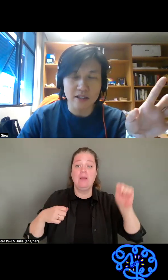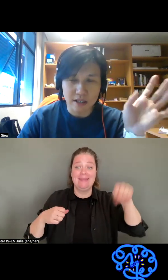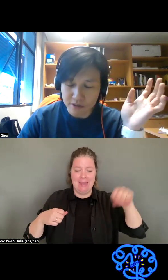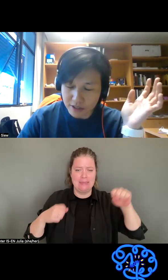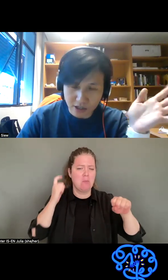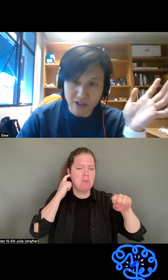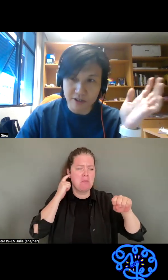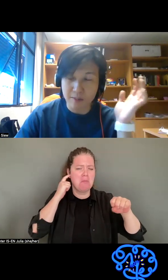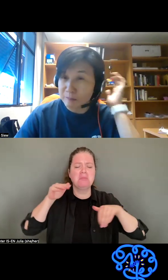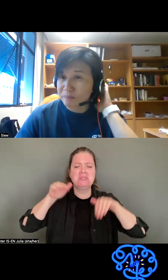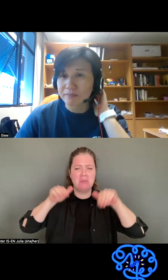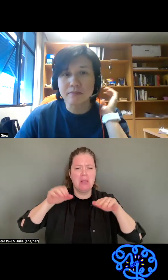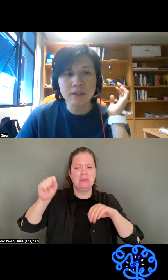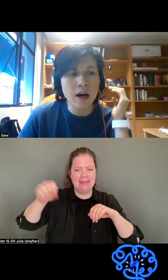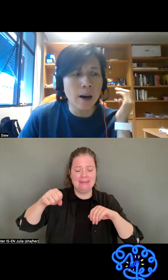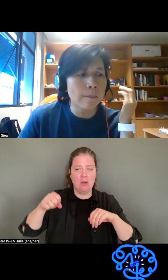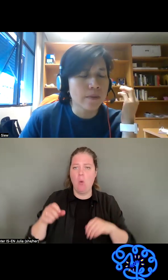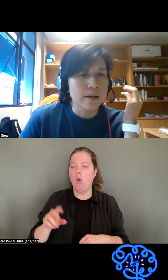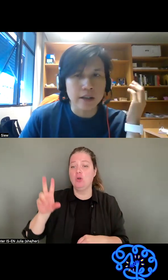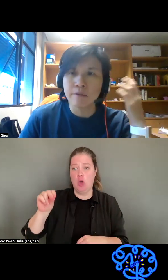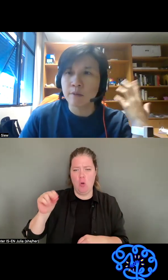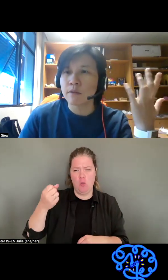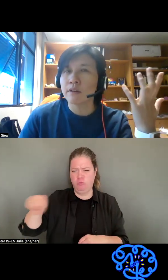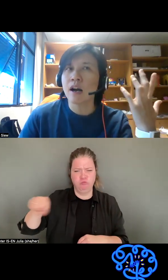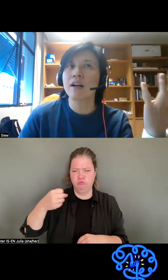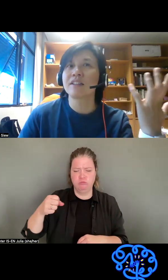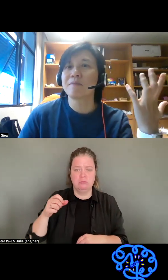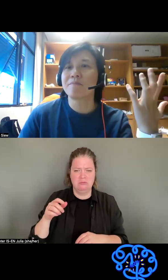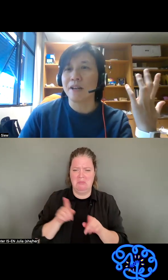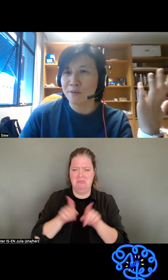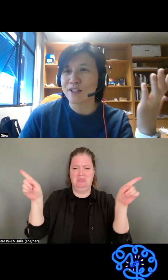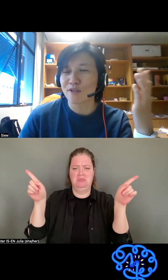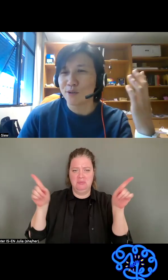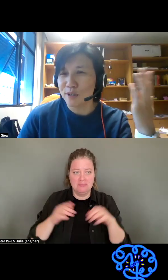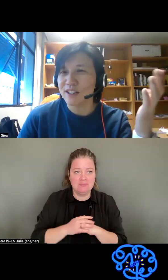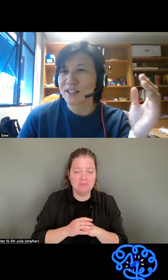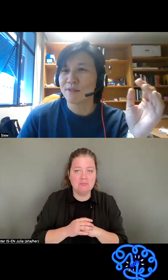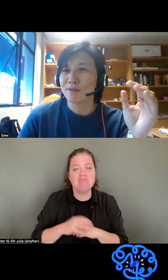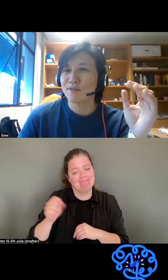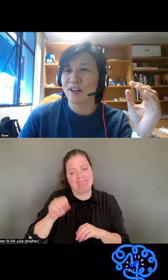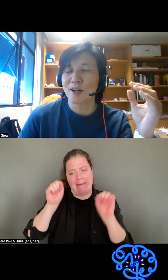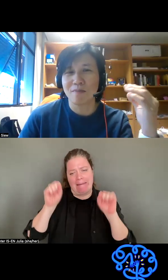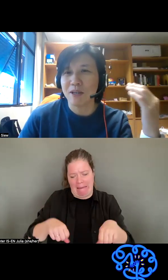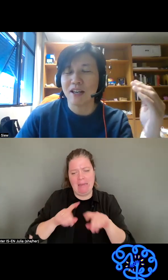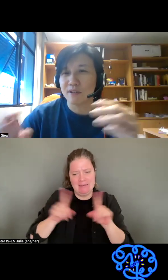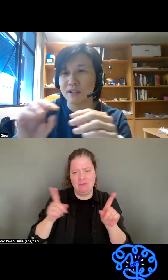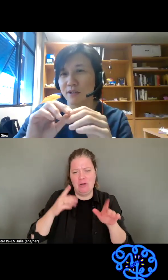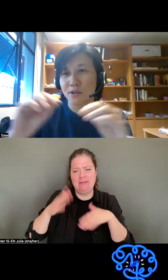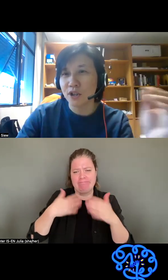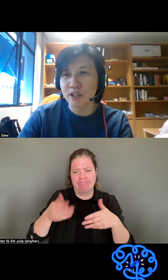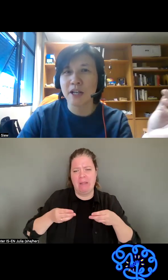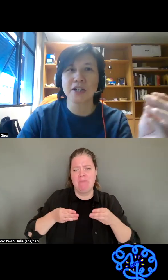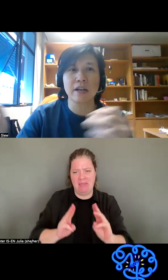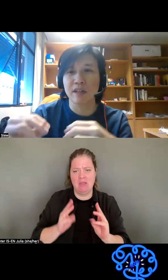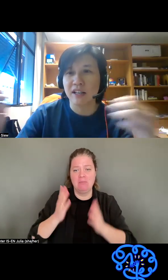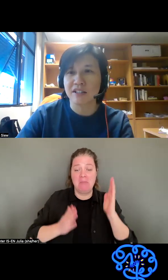it does not sound similar. Um, they there are other better ways of doing this with maybe you have a